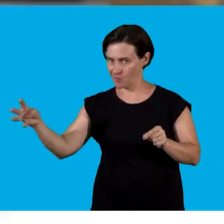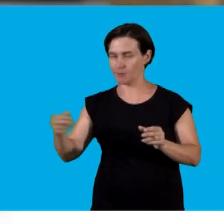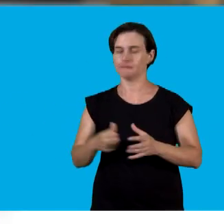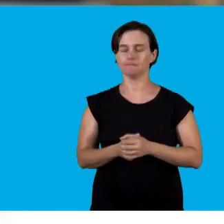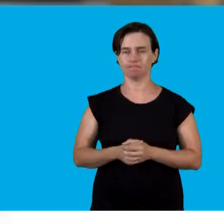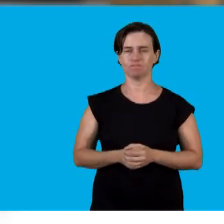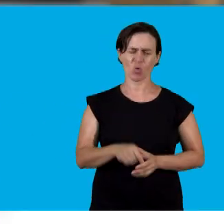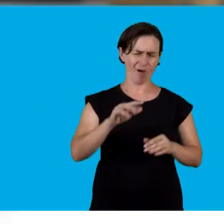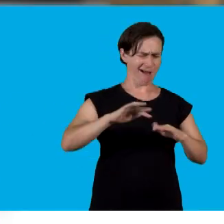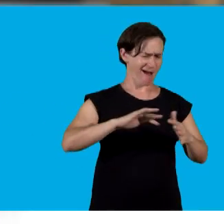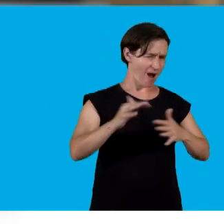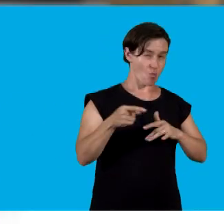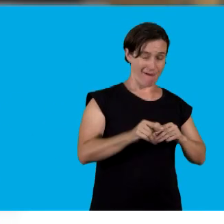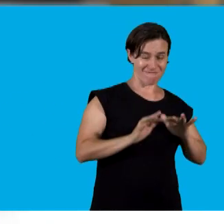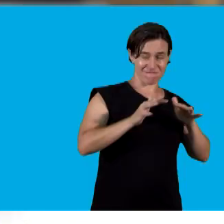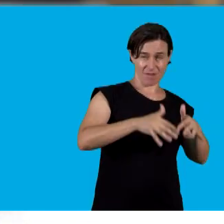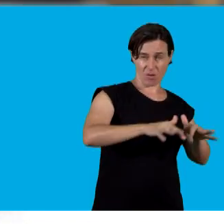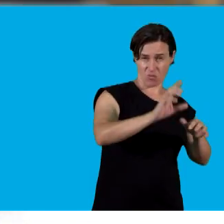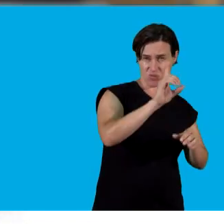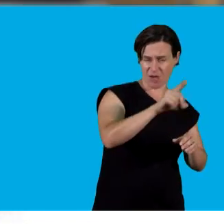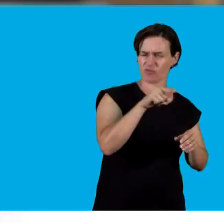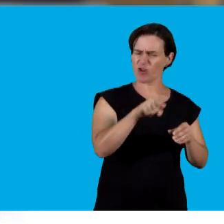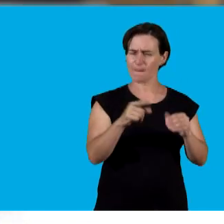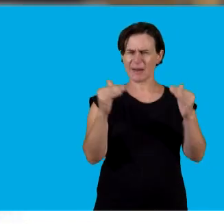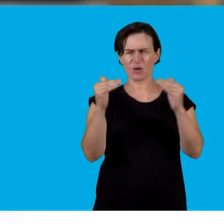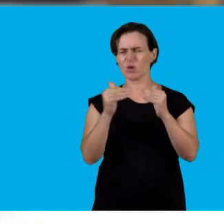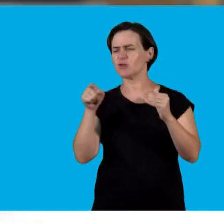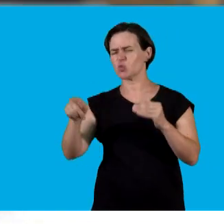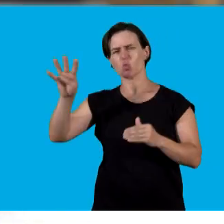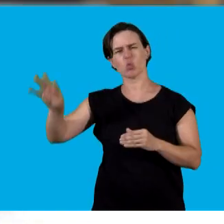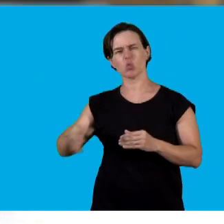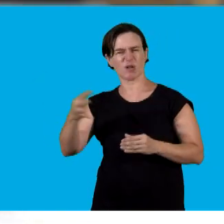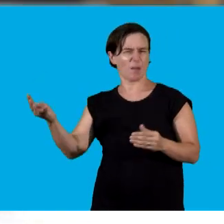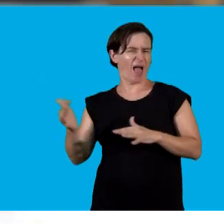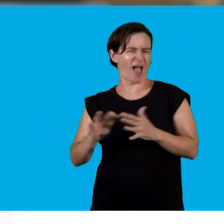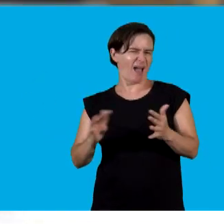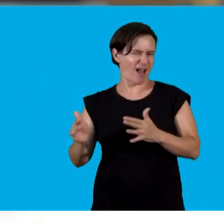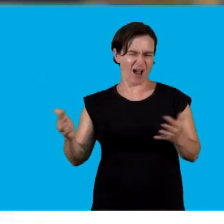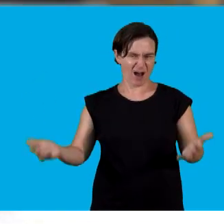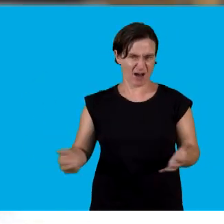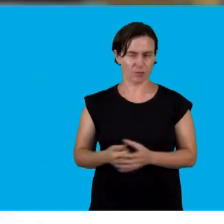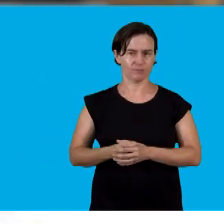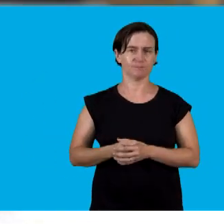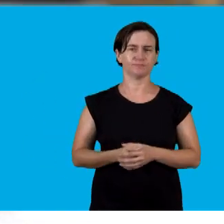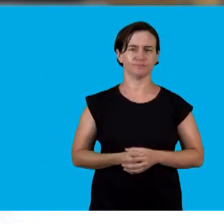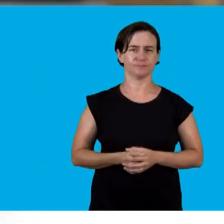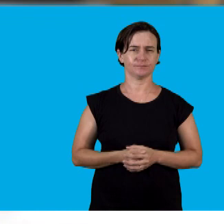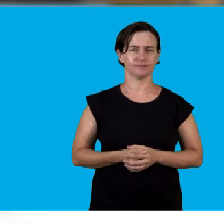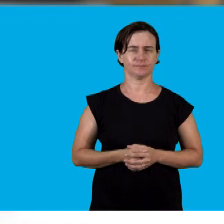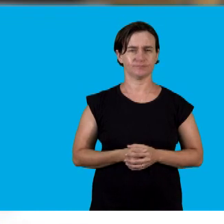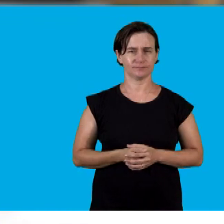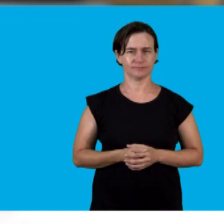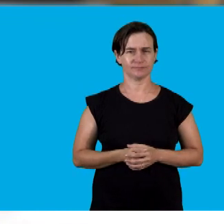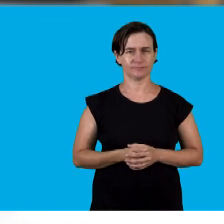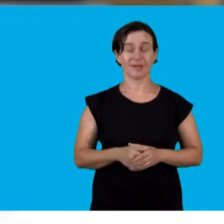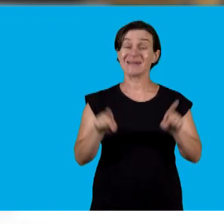how a flow diagram would be equivalent to the table representation, because we would be working with the